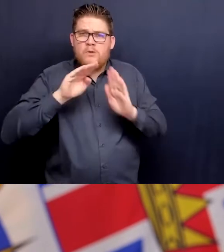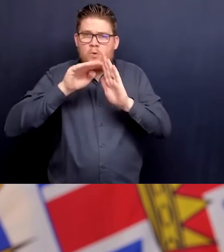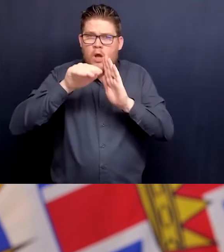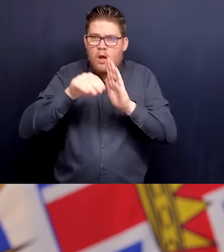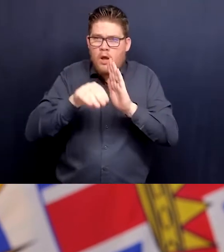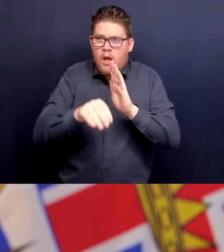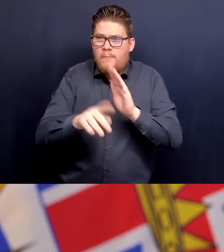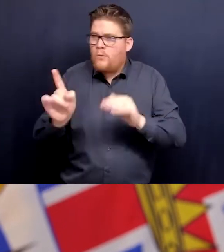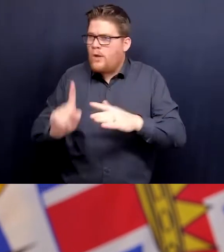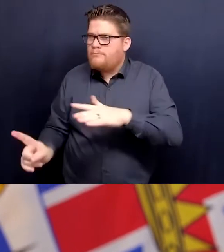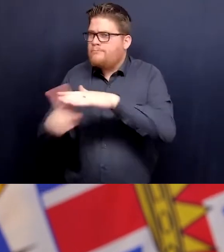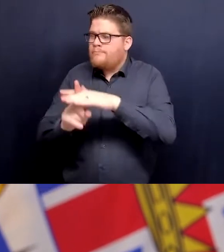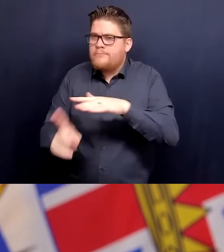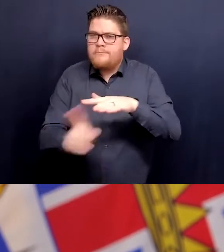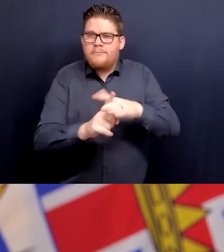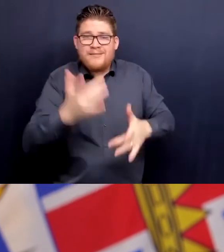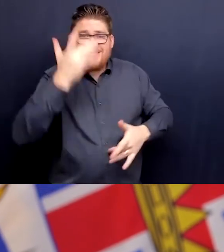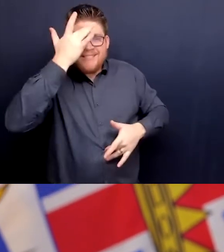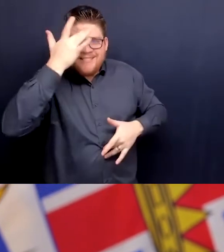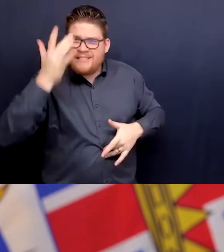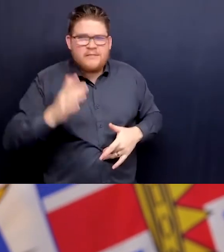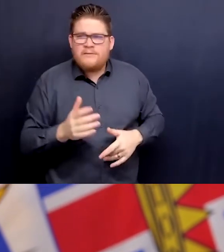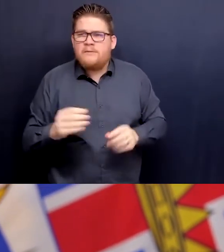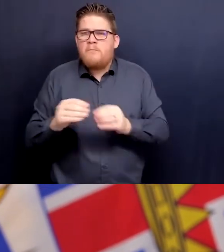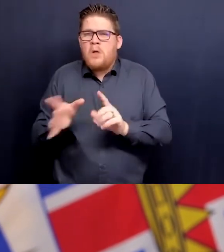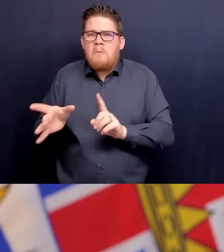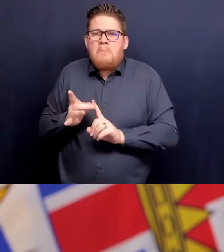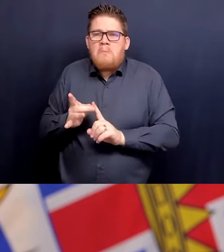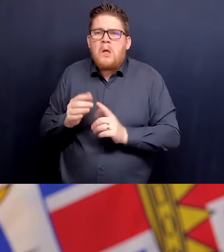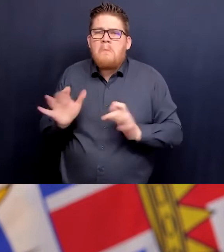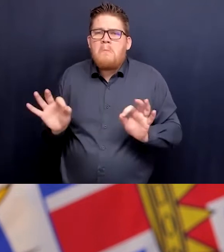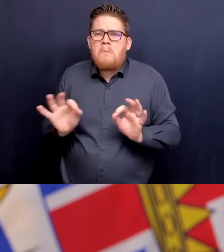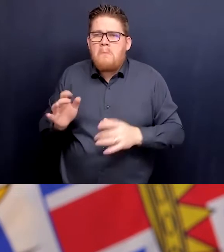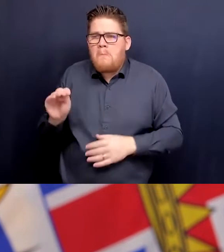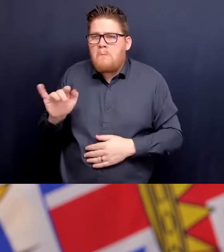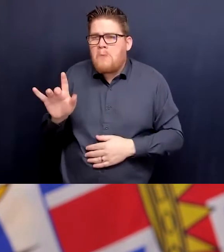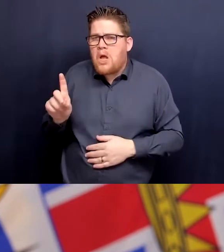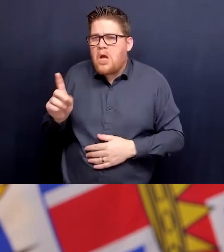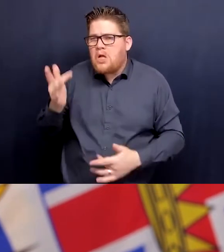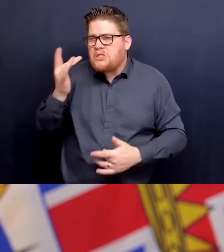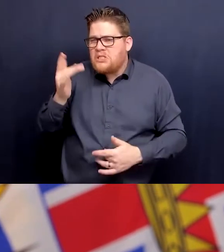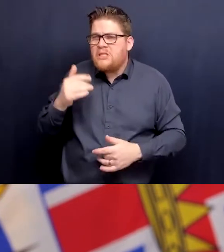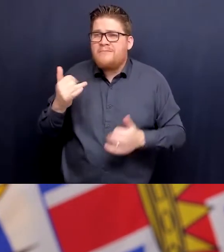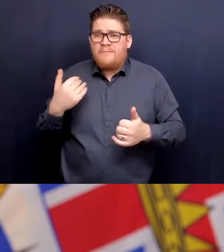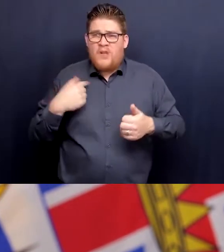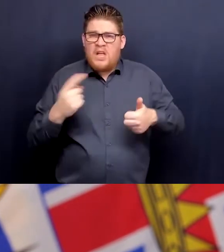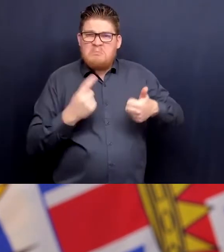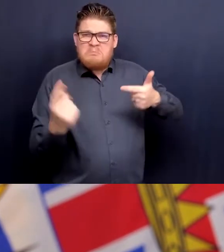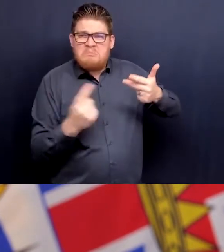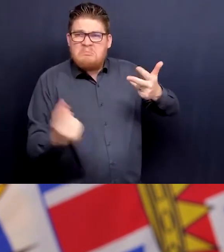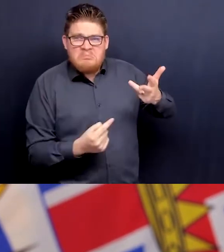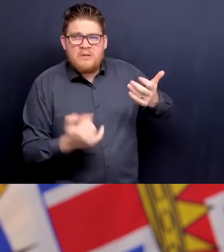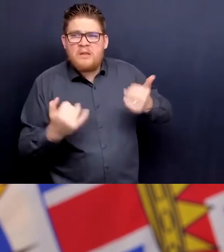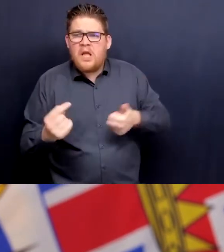milder. And so we need a new set of tools to help us get through this period, and we no longer need to have all of the